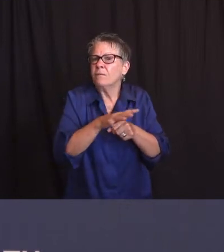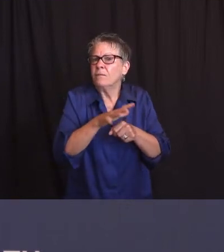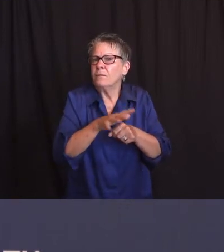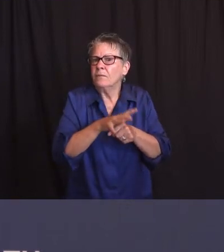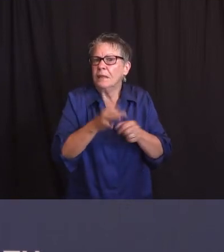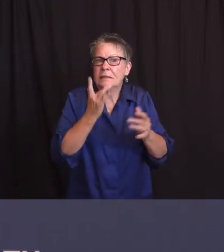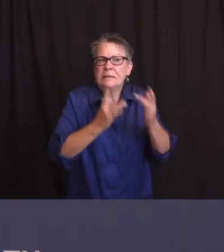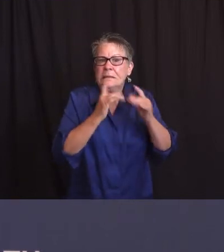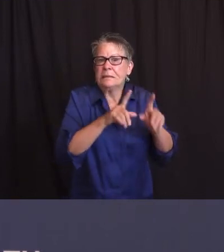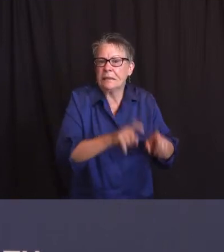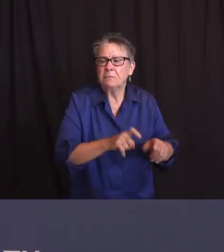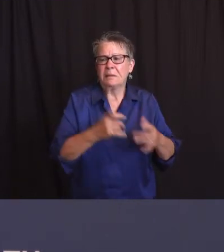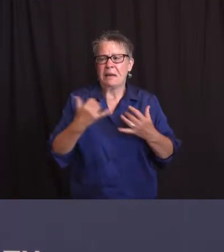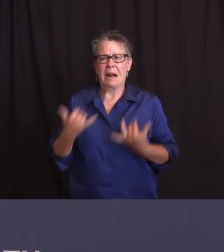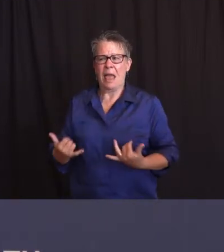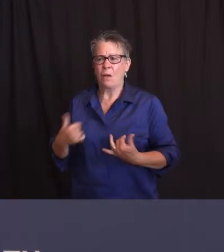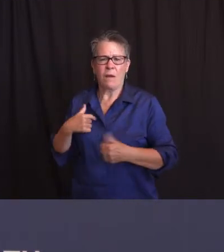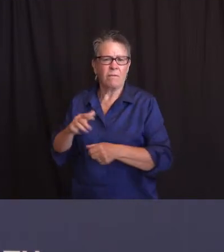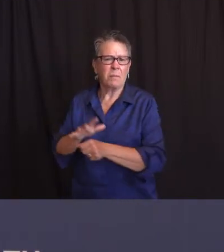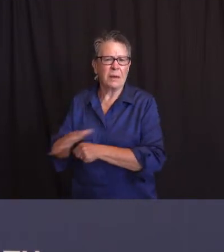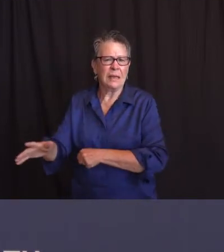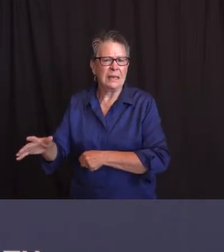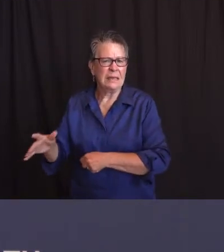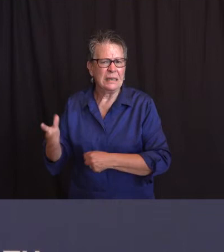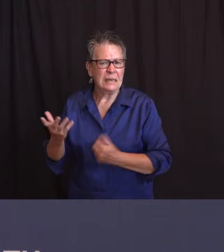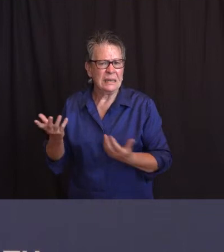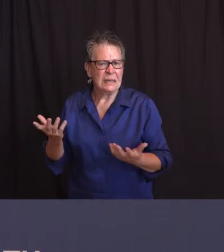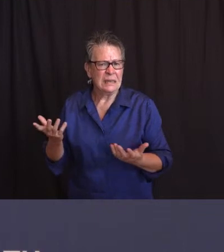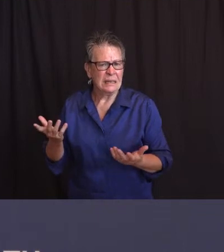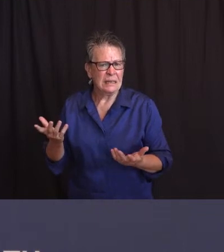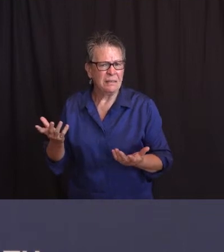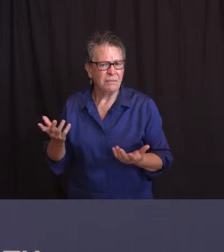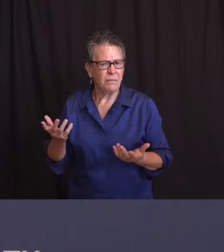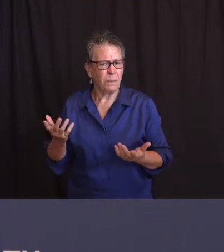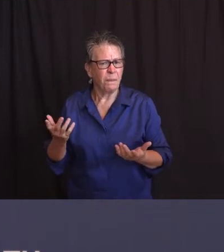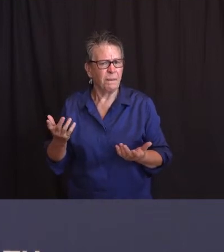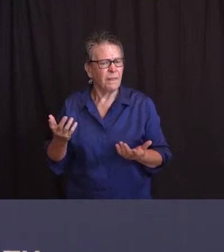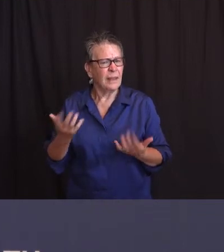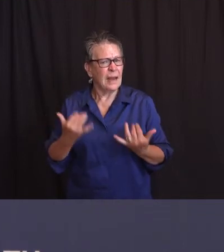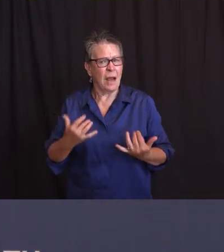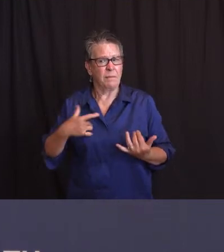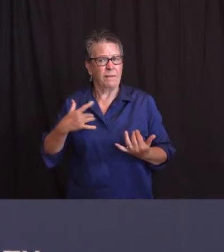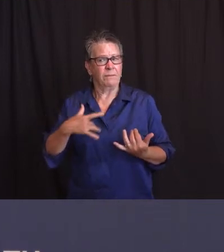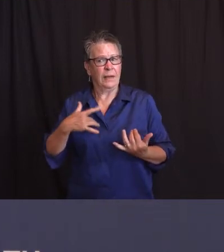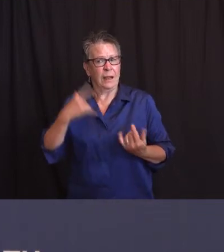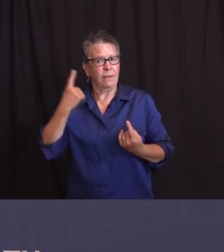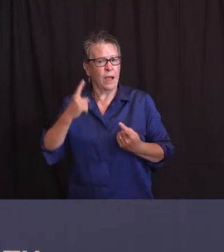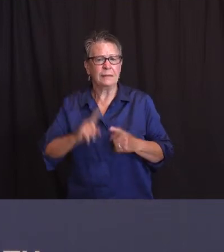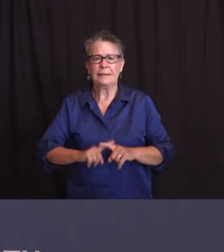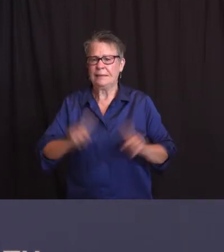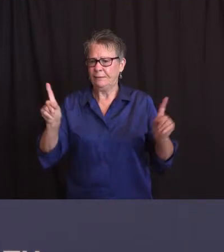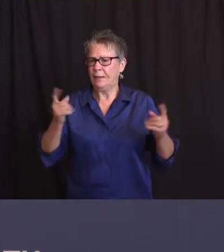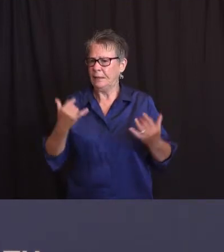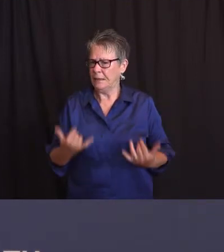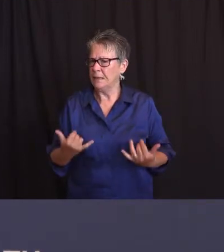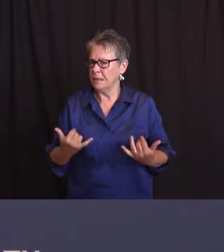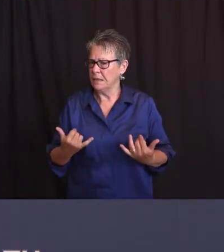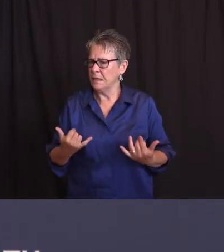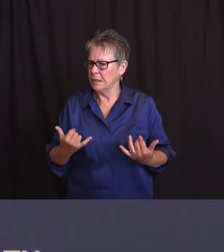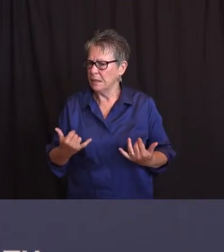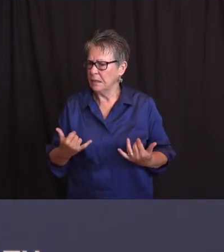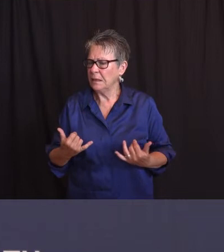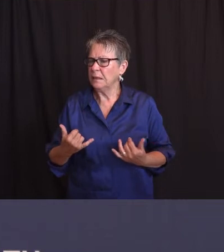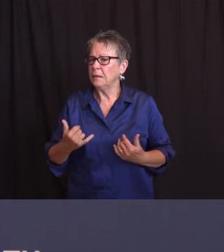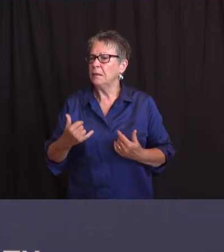And this is one guy's opinion, but tell me how you react to this. I think if you're symptomatic, that's reason to get tested. Why is it different, by the